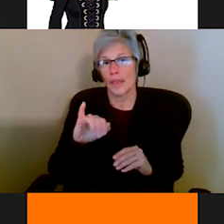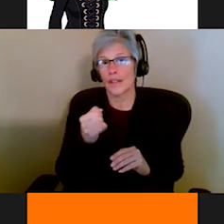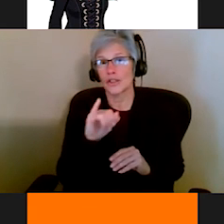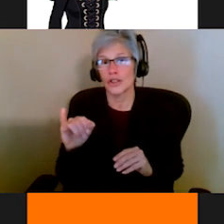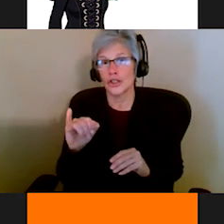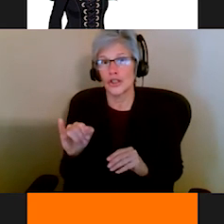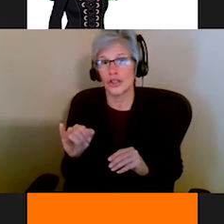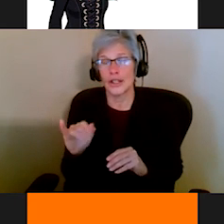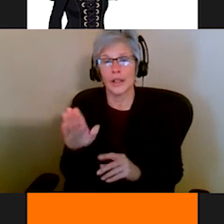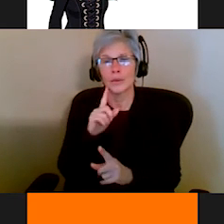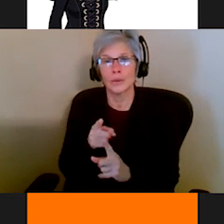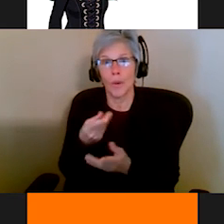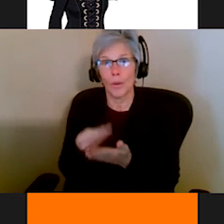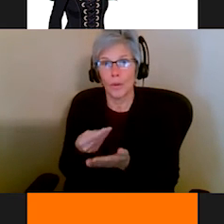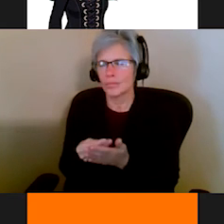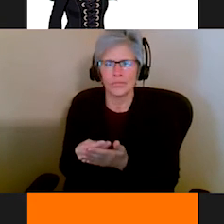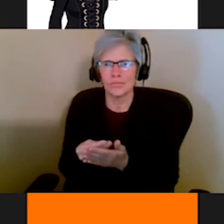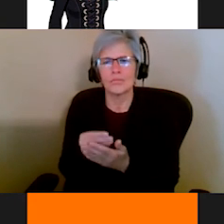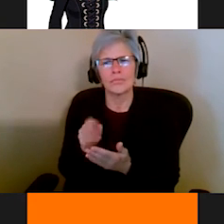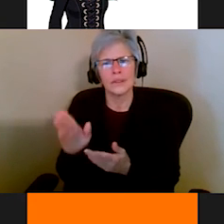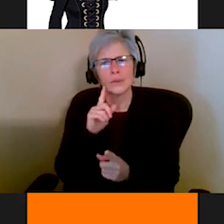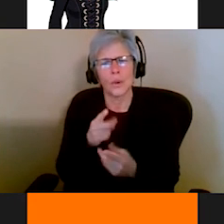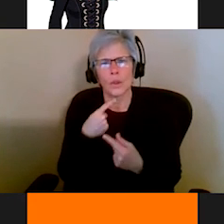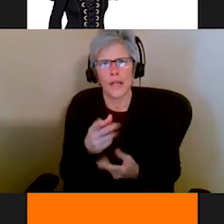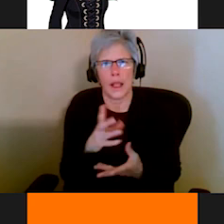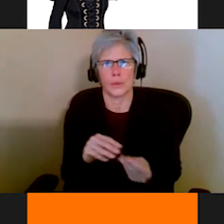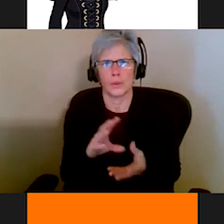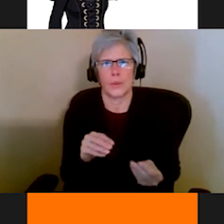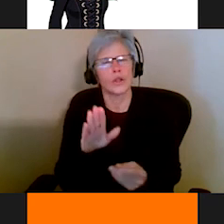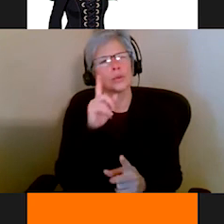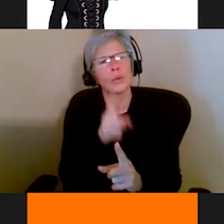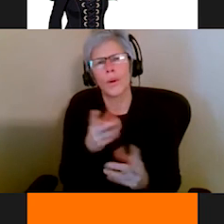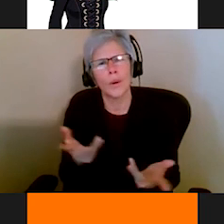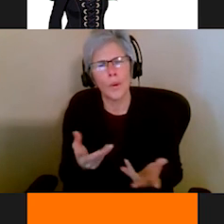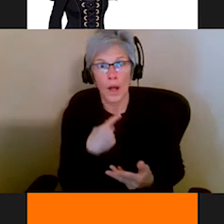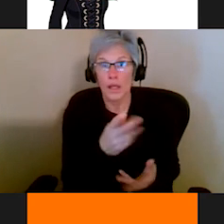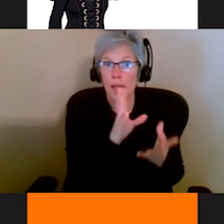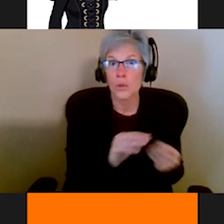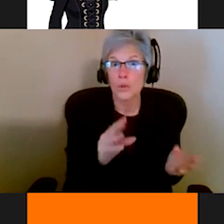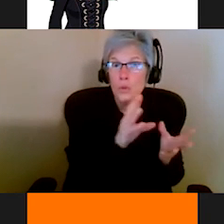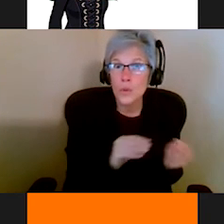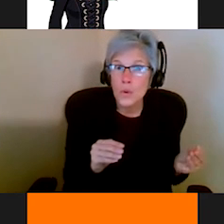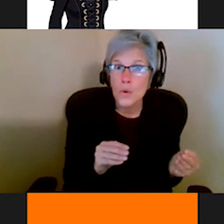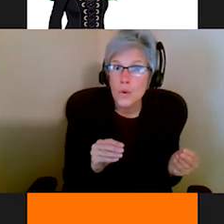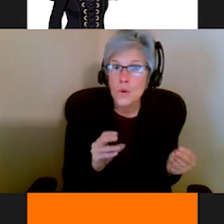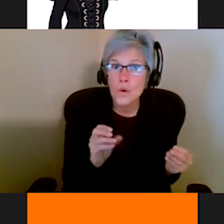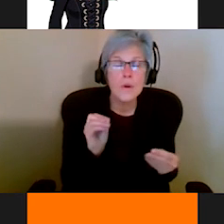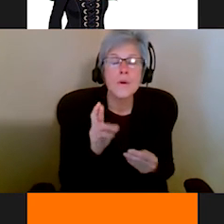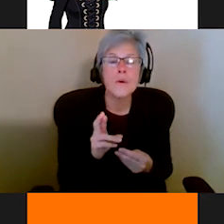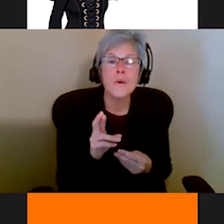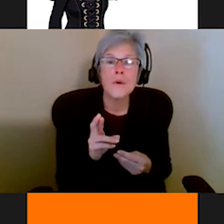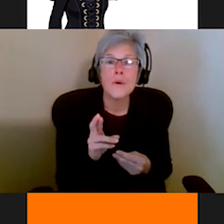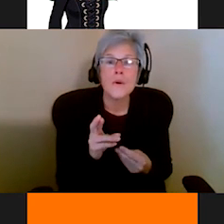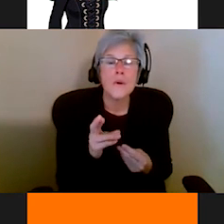wants to tell a story. So who are you? What do you want to do? Do you want to tell us? Do you just want to tell stories, or do you want to actually make a